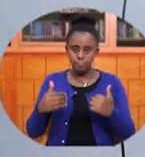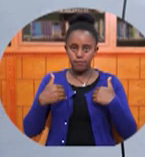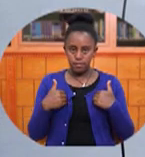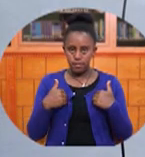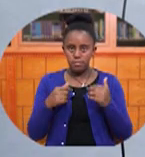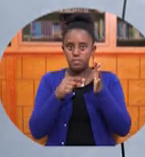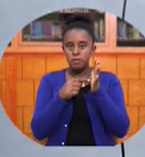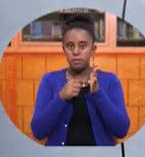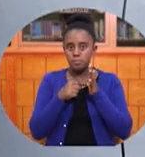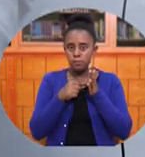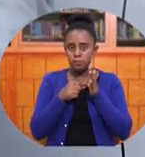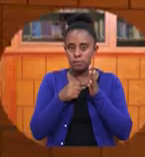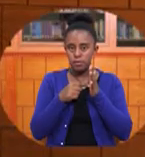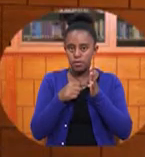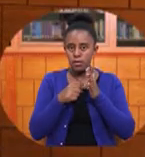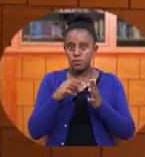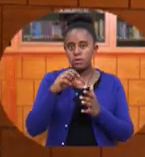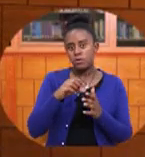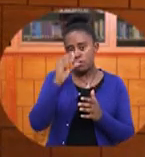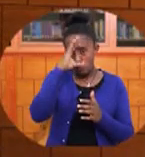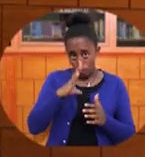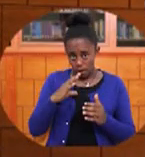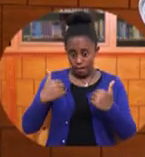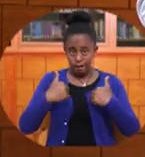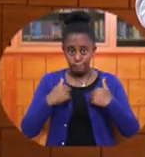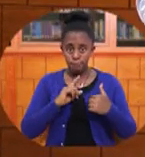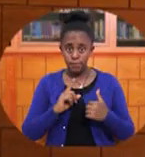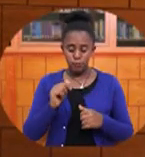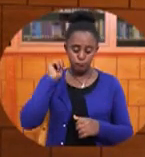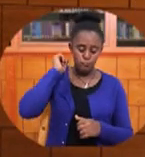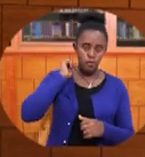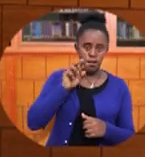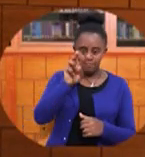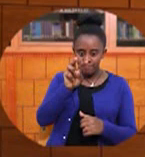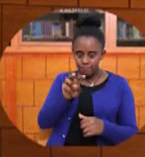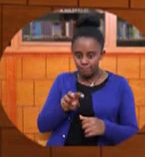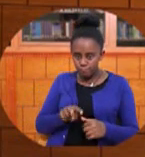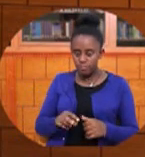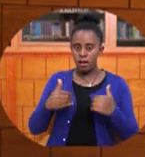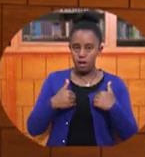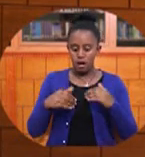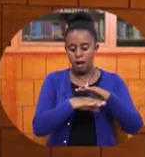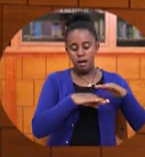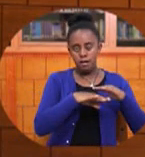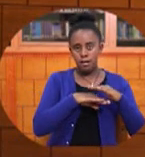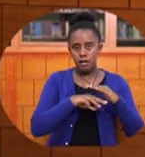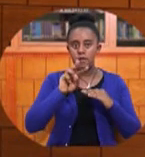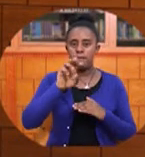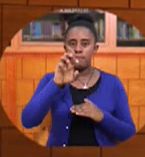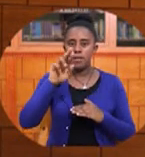example, if you take a human have a backbone, they is grouped in under